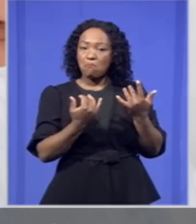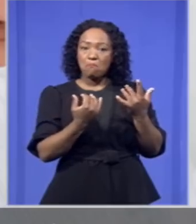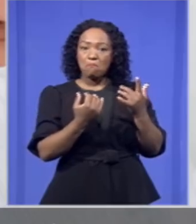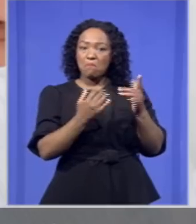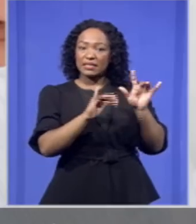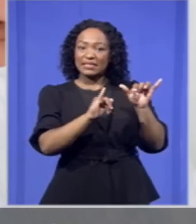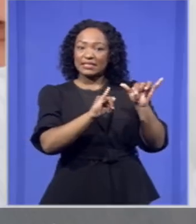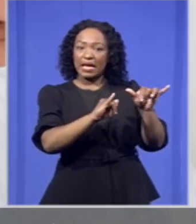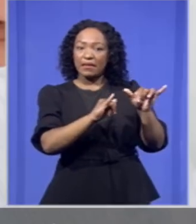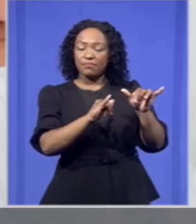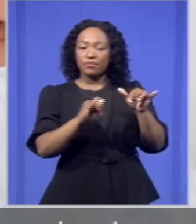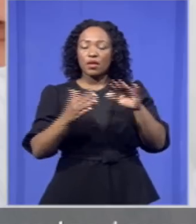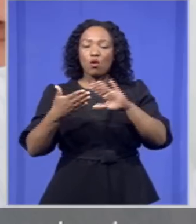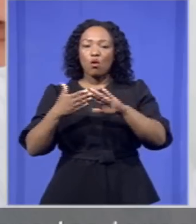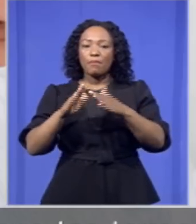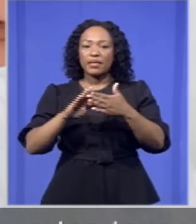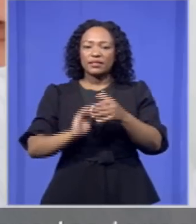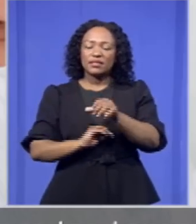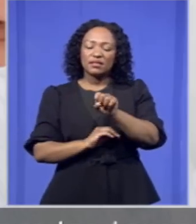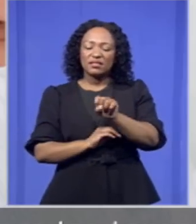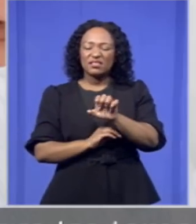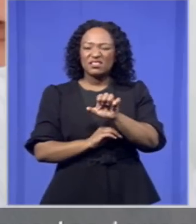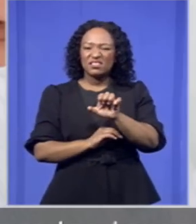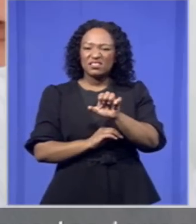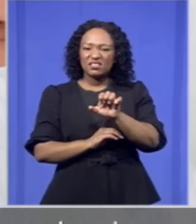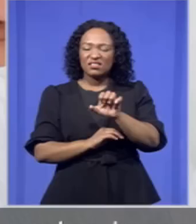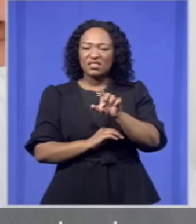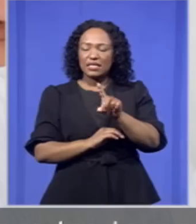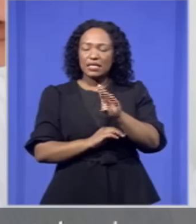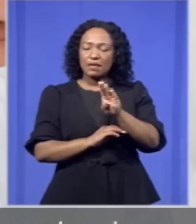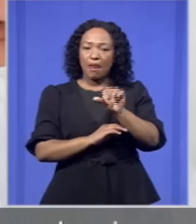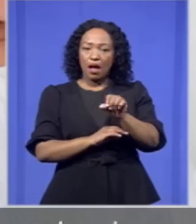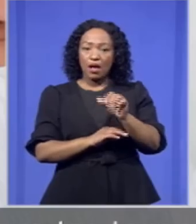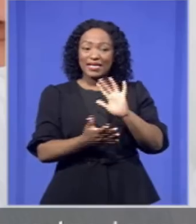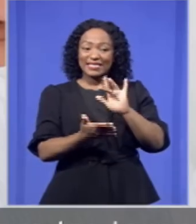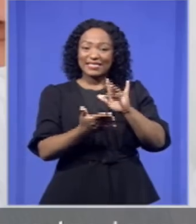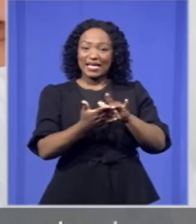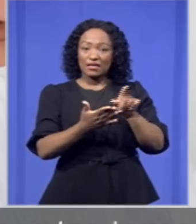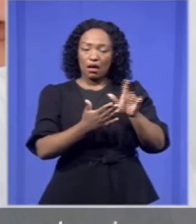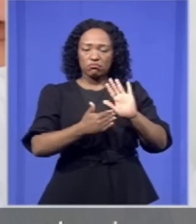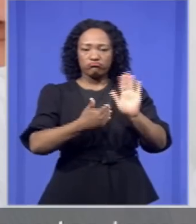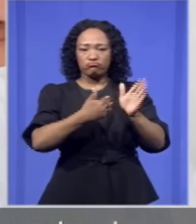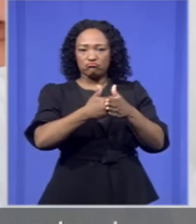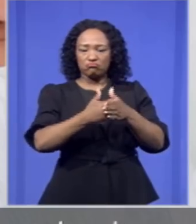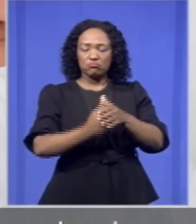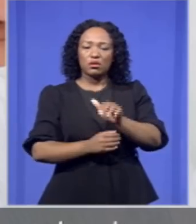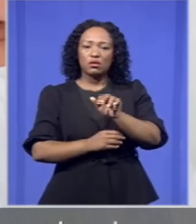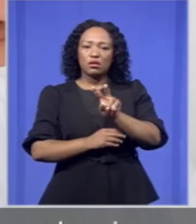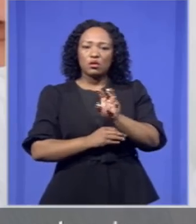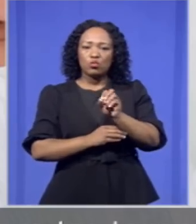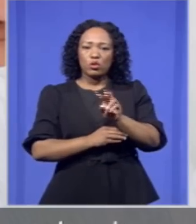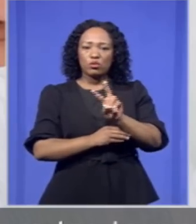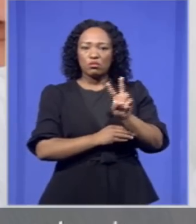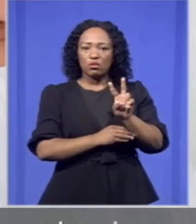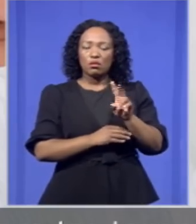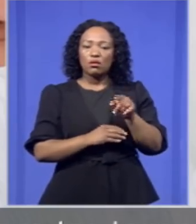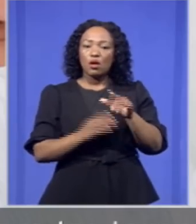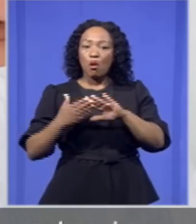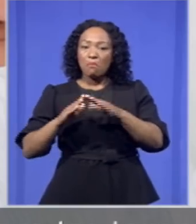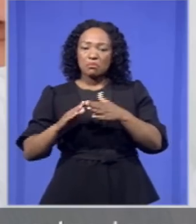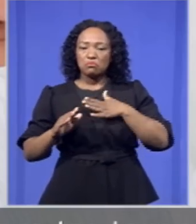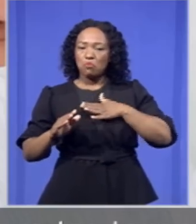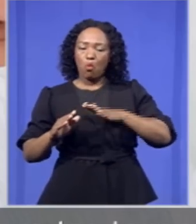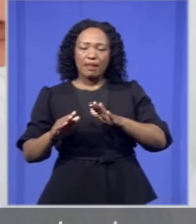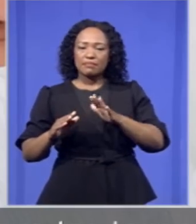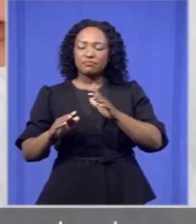community of Sediba closed the center on the 16th of May 2022. Because the community did not want to utilize the implements according